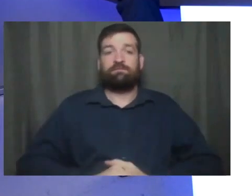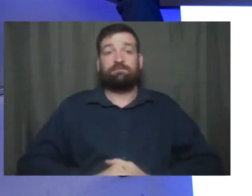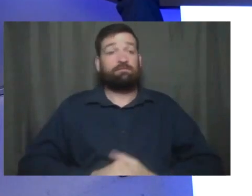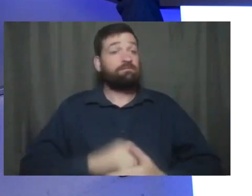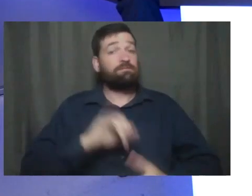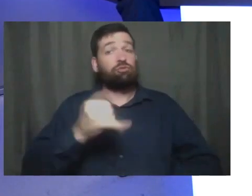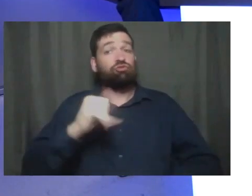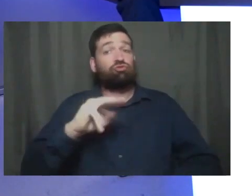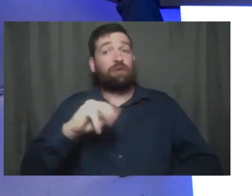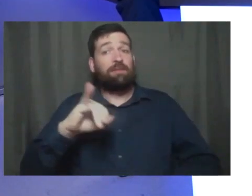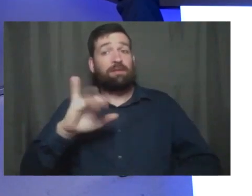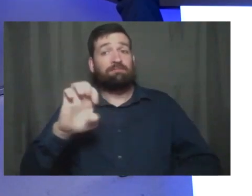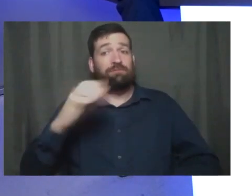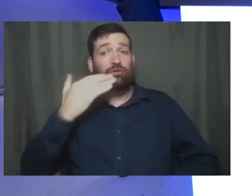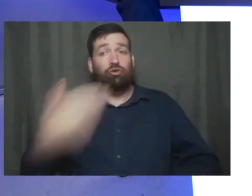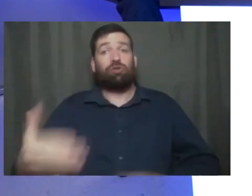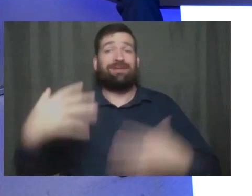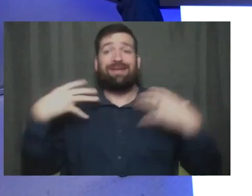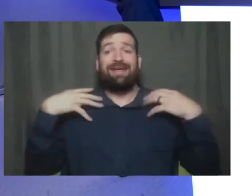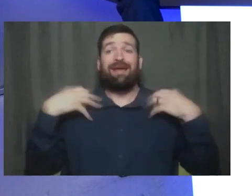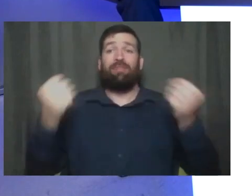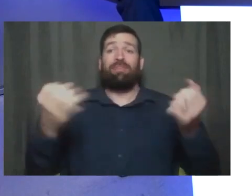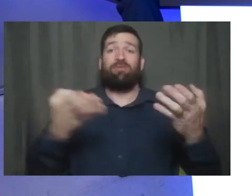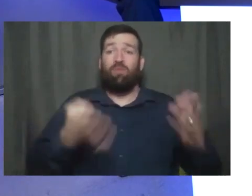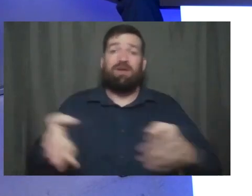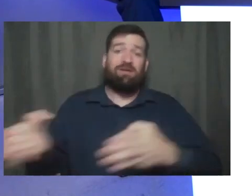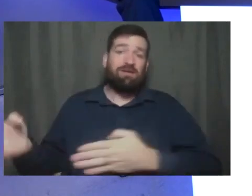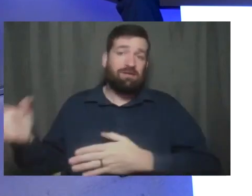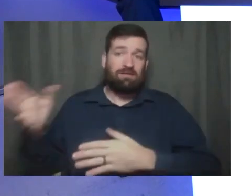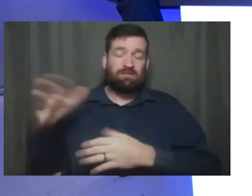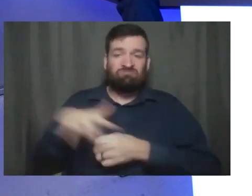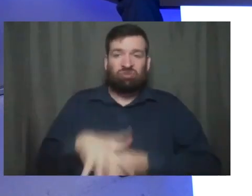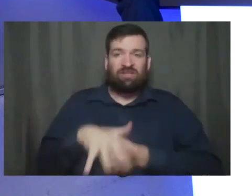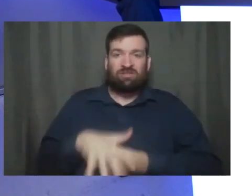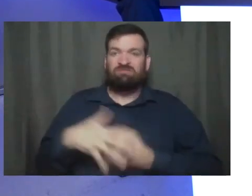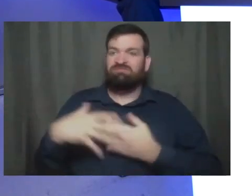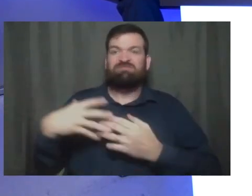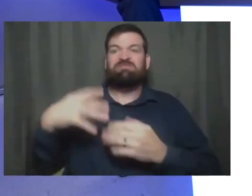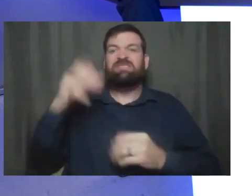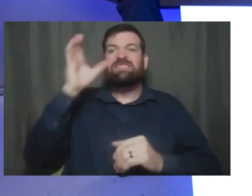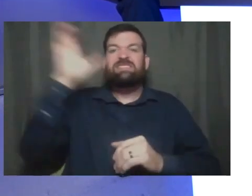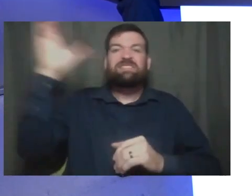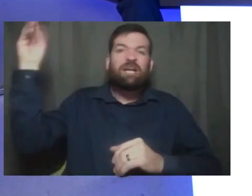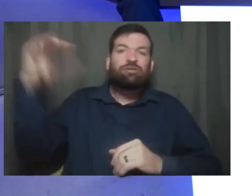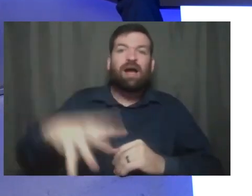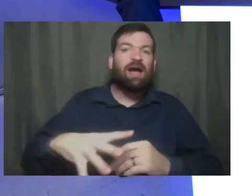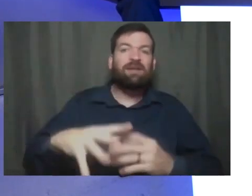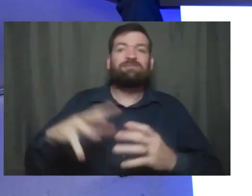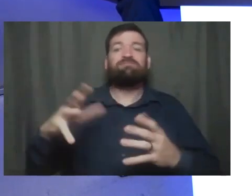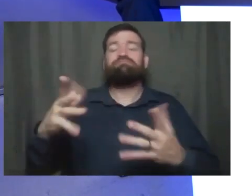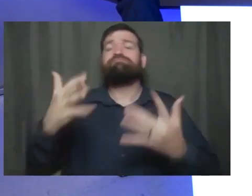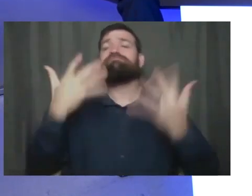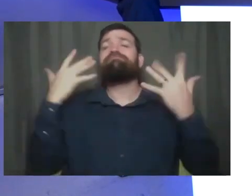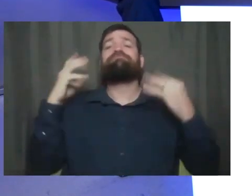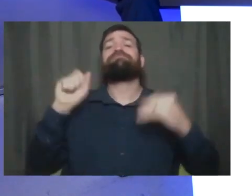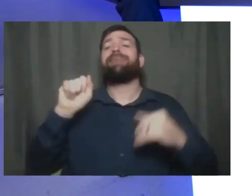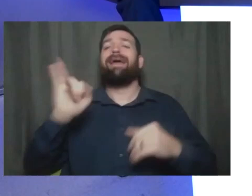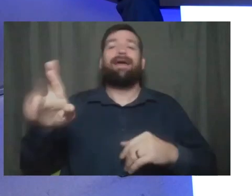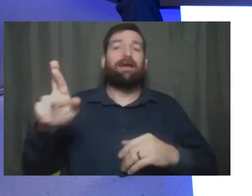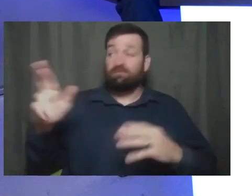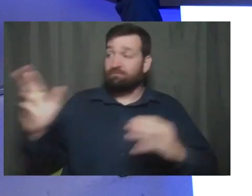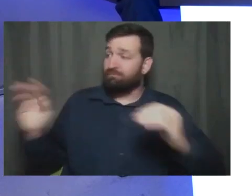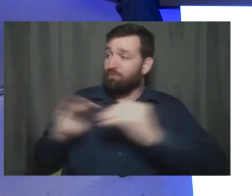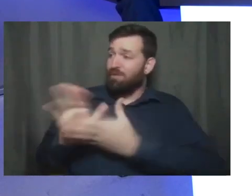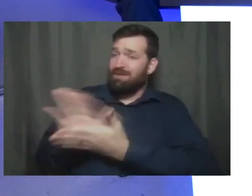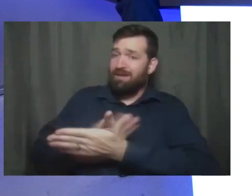way to manage stress, right? Just sunshine, fresh air, and movement. Especially now that the weather's getting nicer. It's easier to get out.